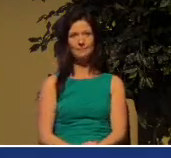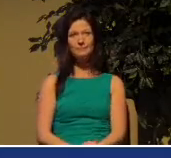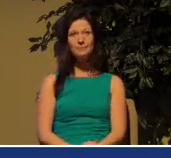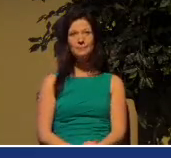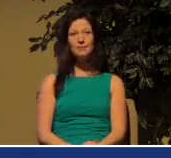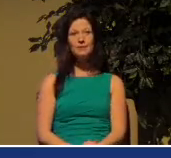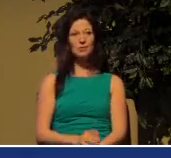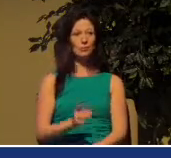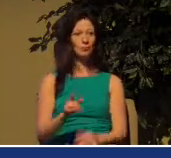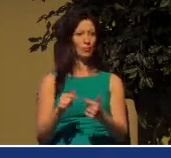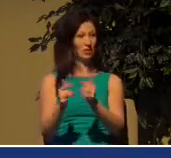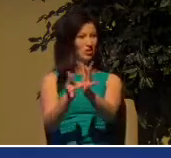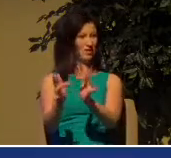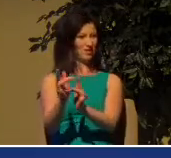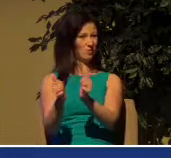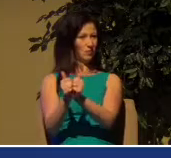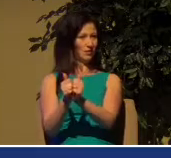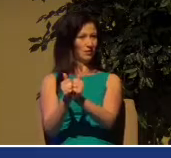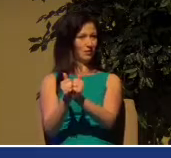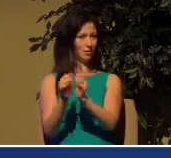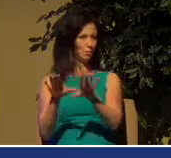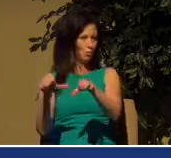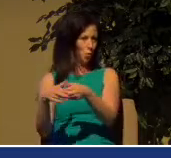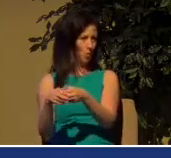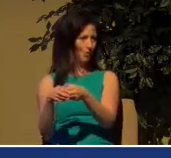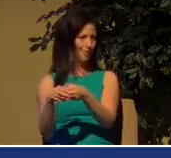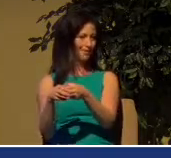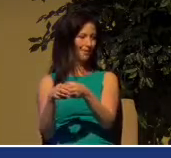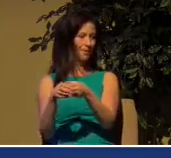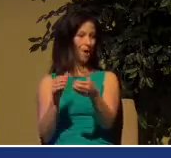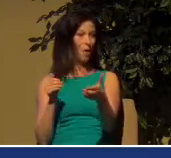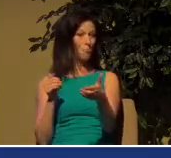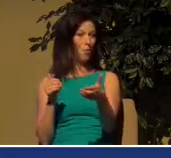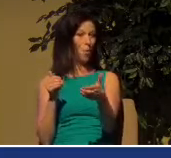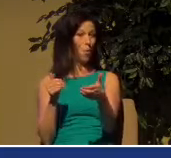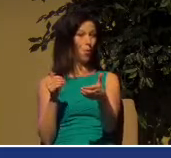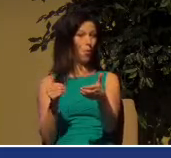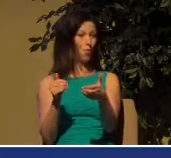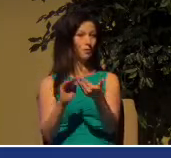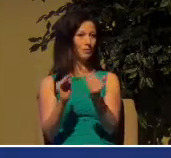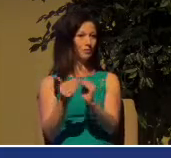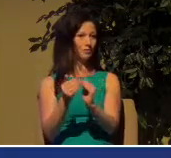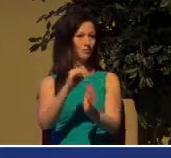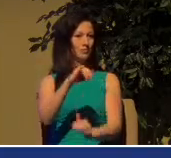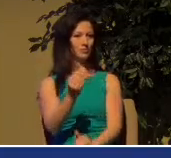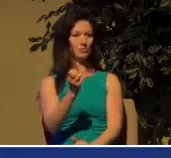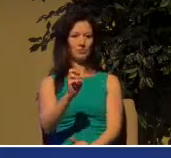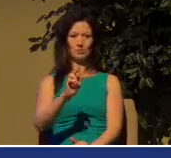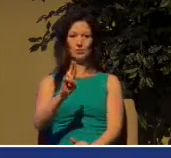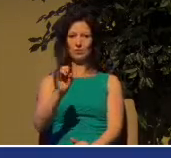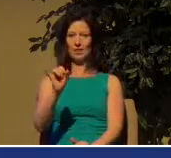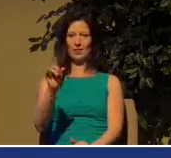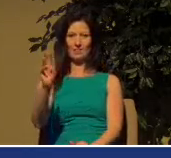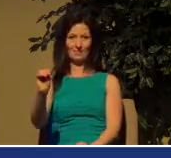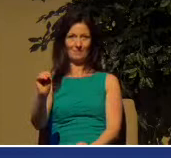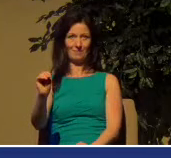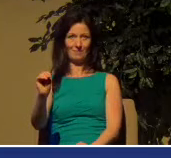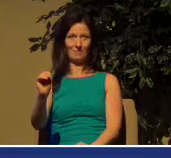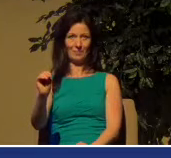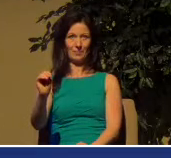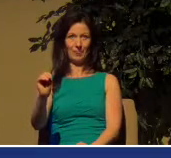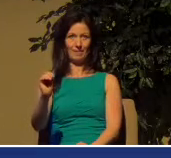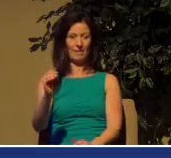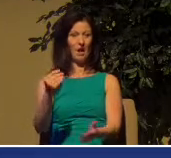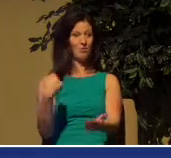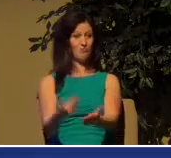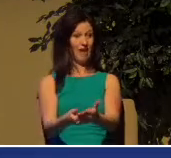that is Jesus with his disciples, approached Jerusalem and came to Bethphage on the Mount